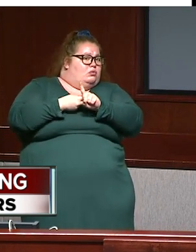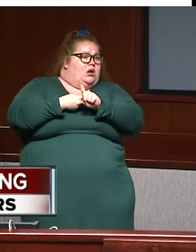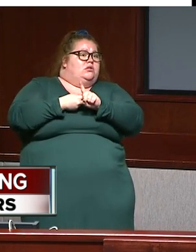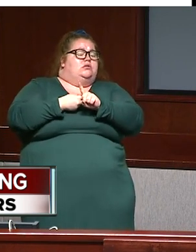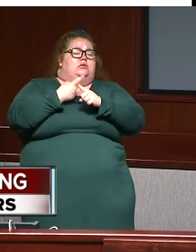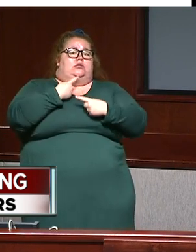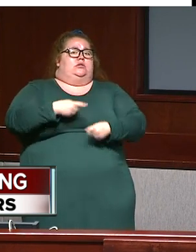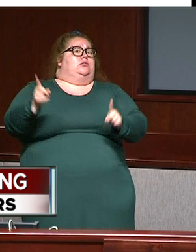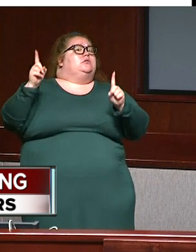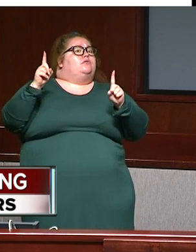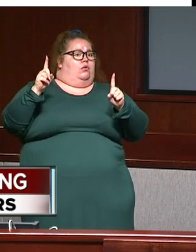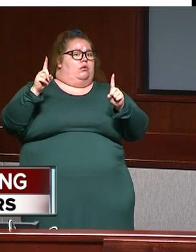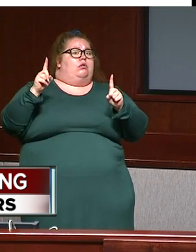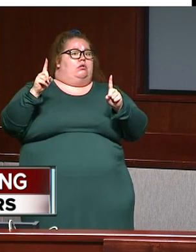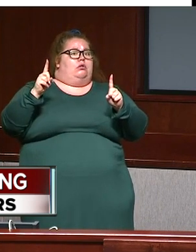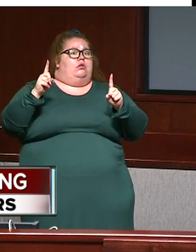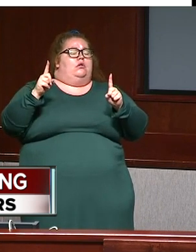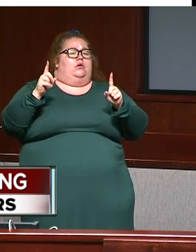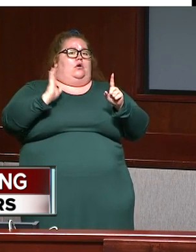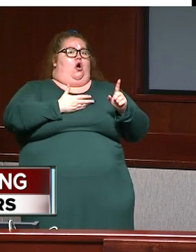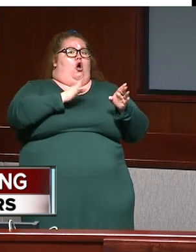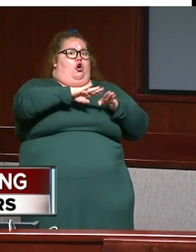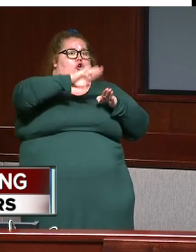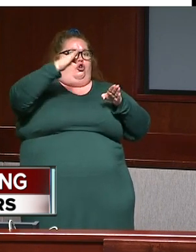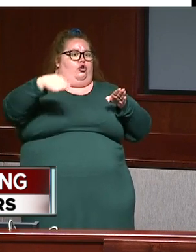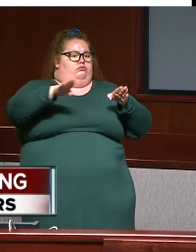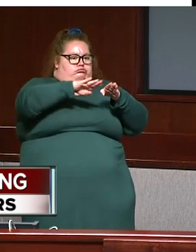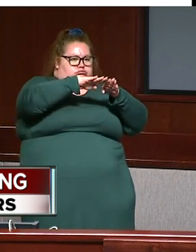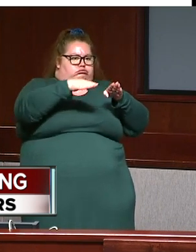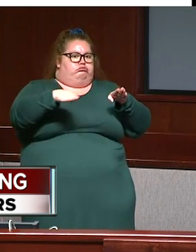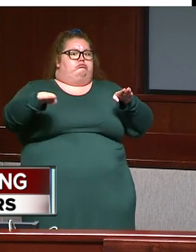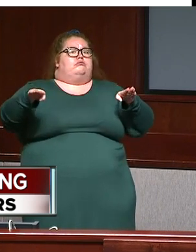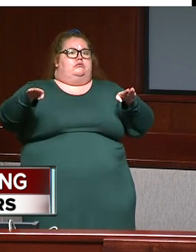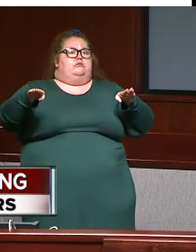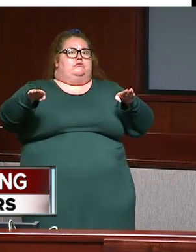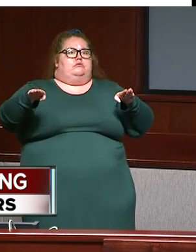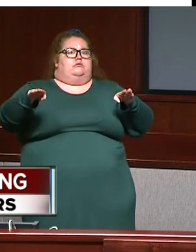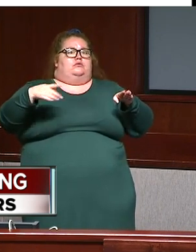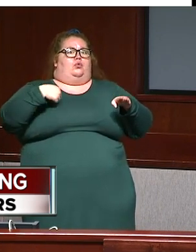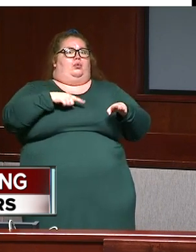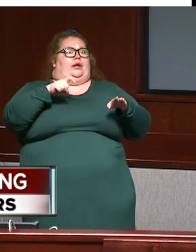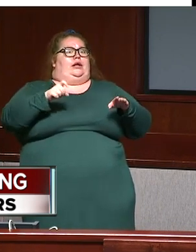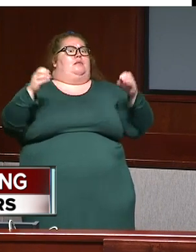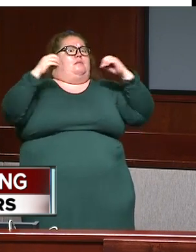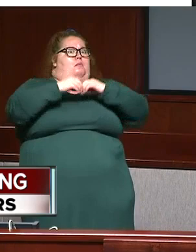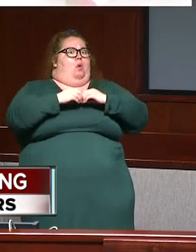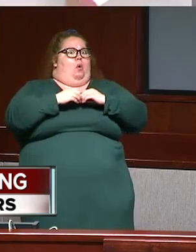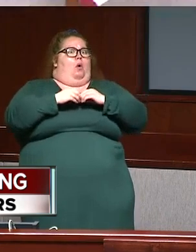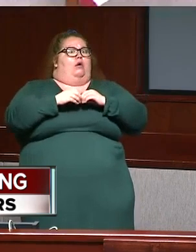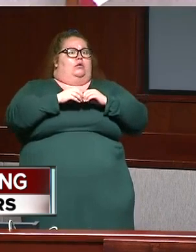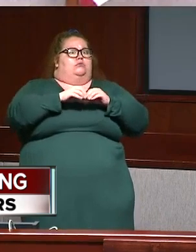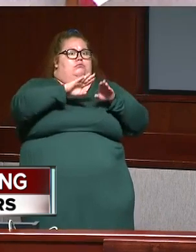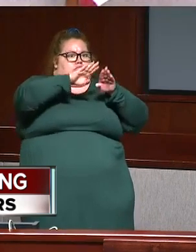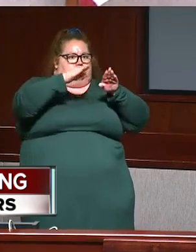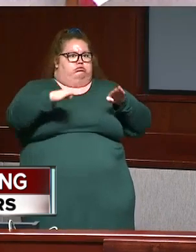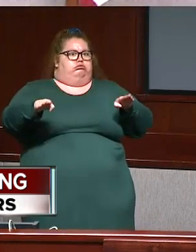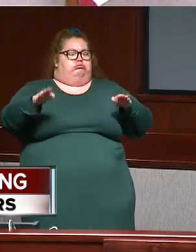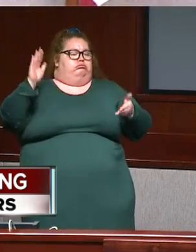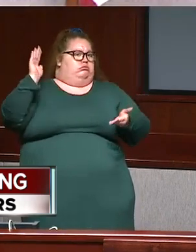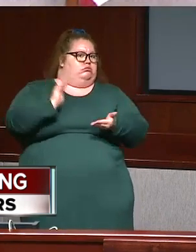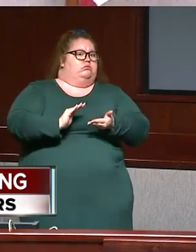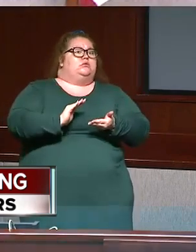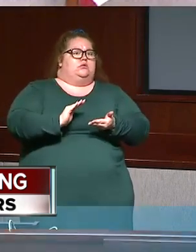at flattening that curve, bringing down that peak. We need to bring it down even more. So this is a